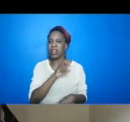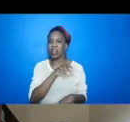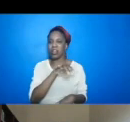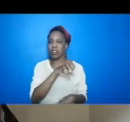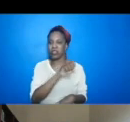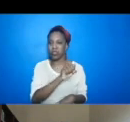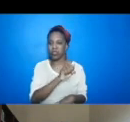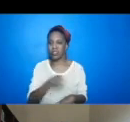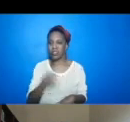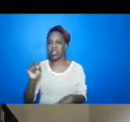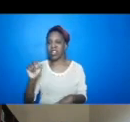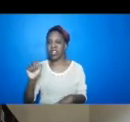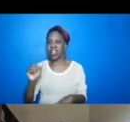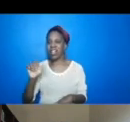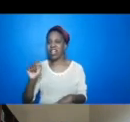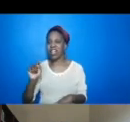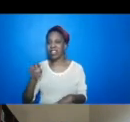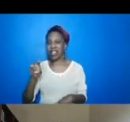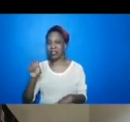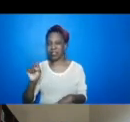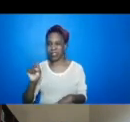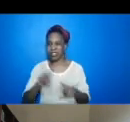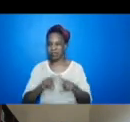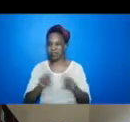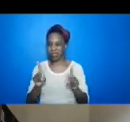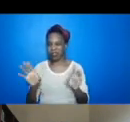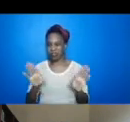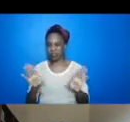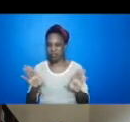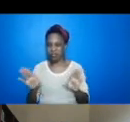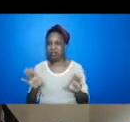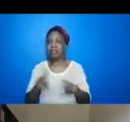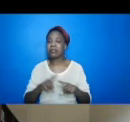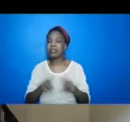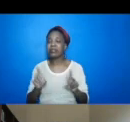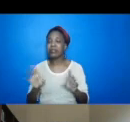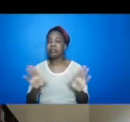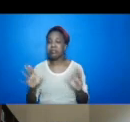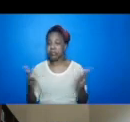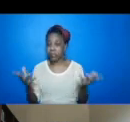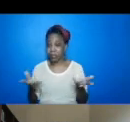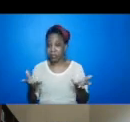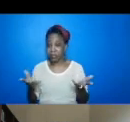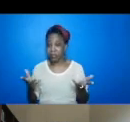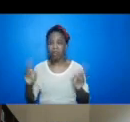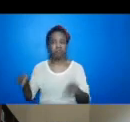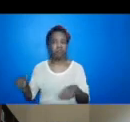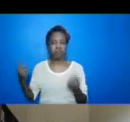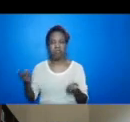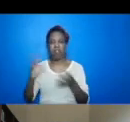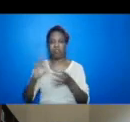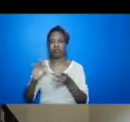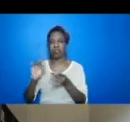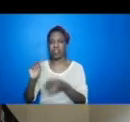Transforming Historical Harms manual, I had been using the language of narratives, but I really had only been talking about